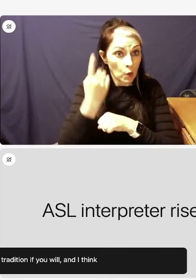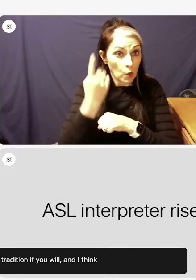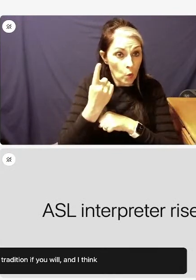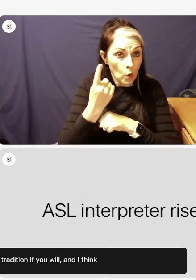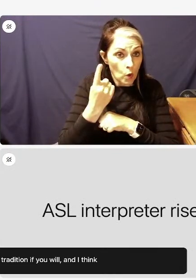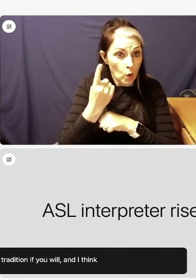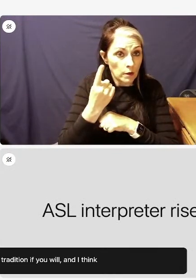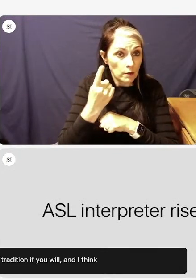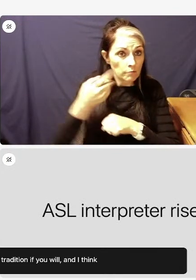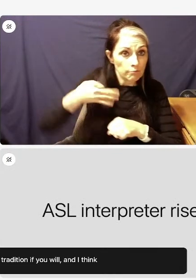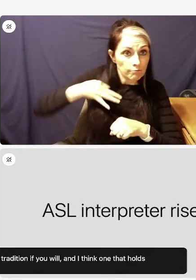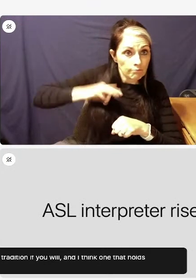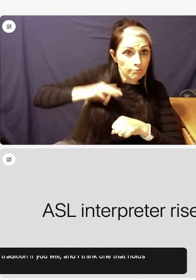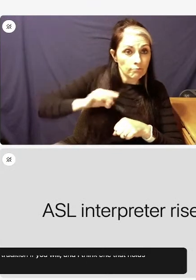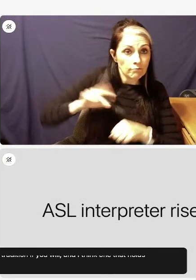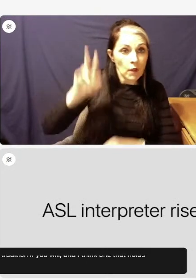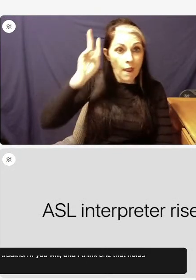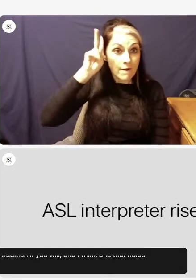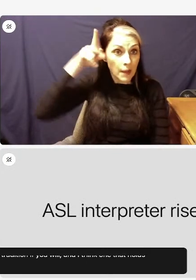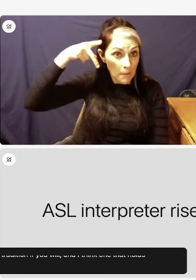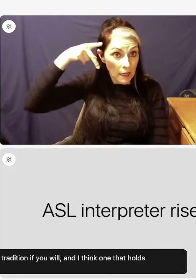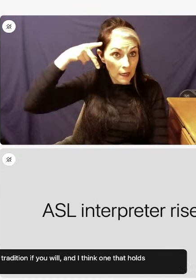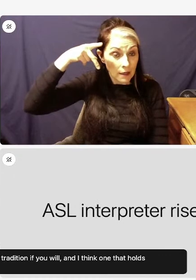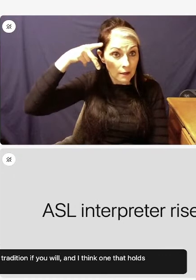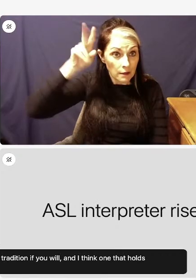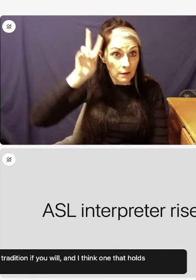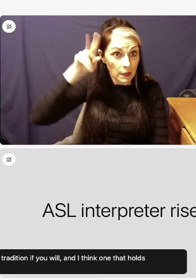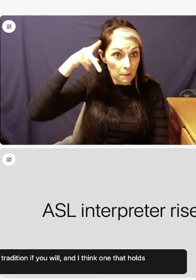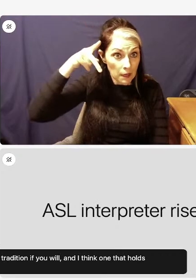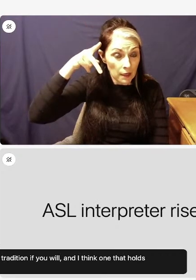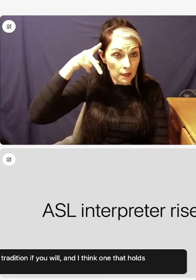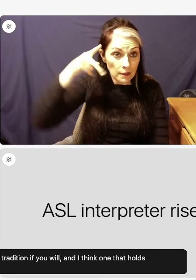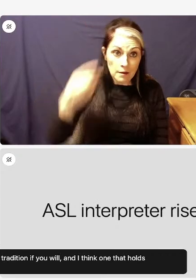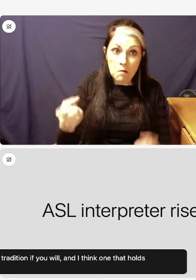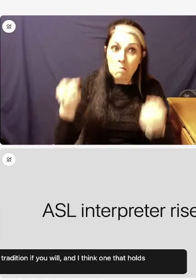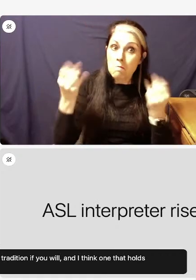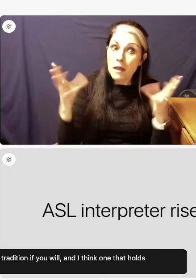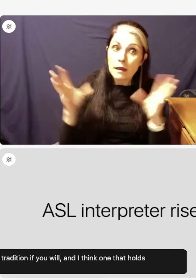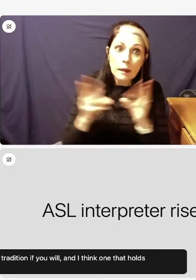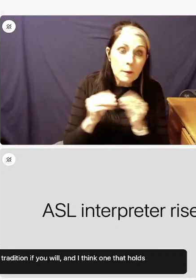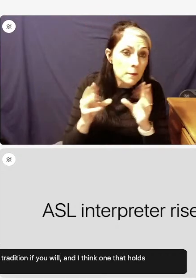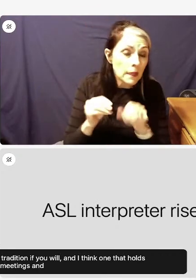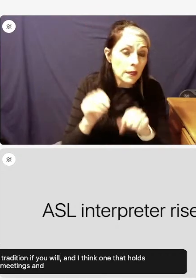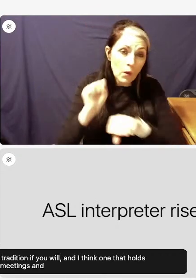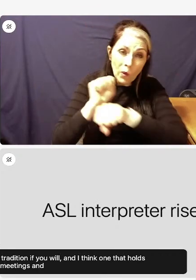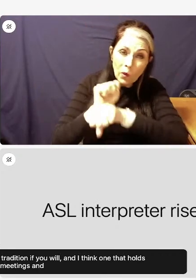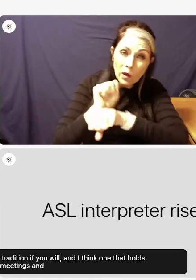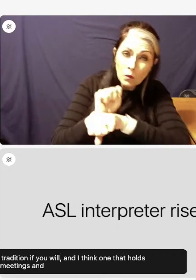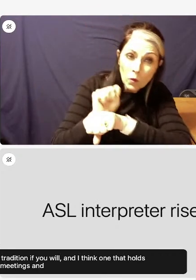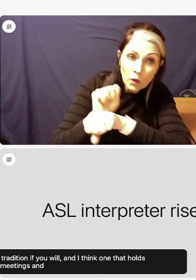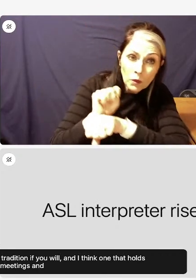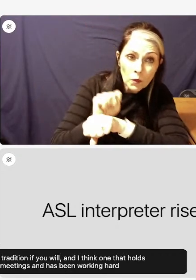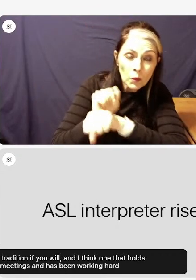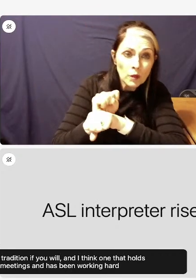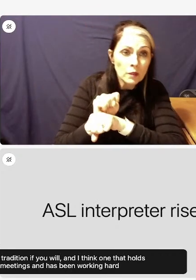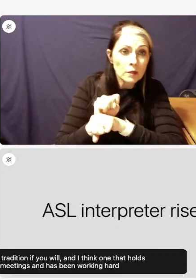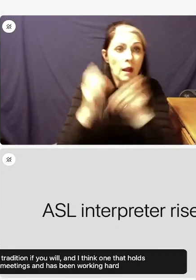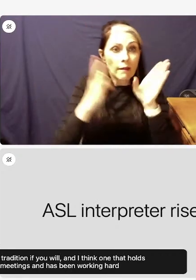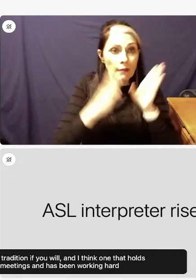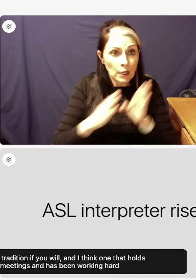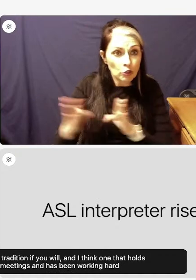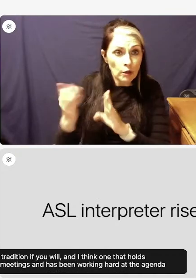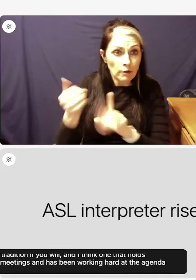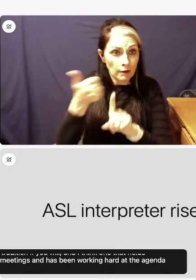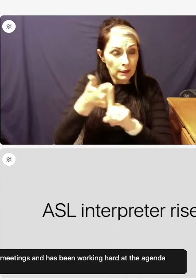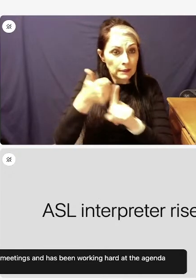merit to nominate our vice president who is many times been in many of the meetings and has been working hard uh at the agenda itself